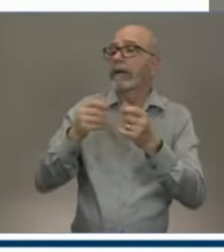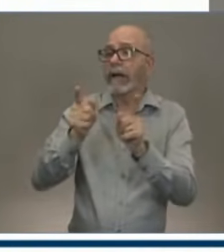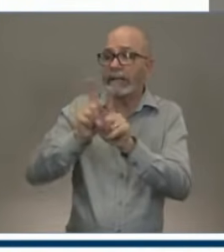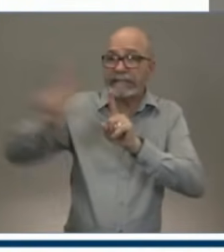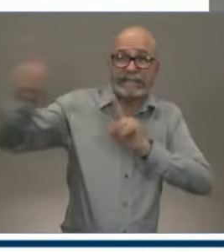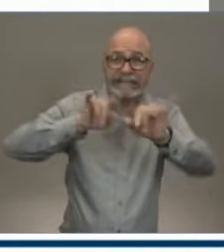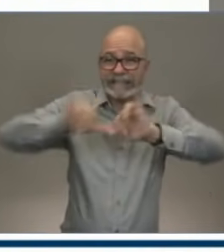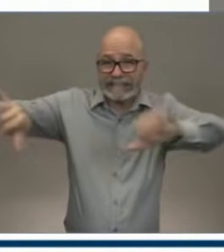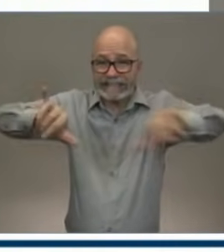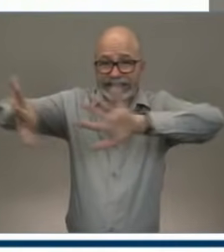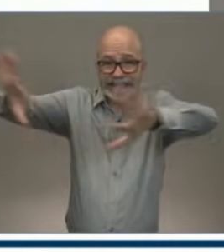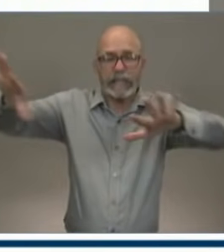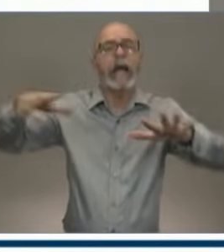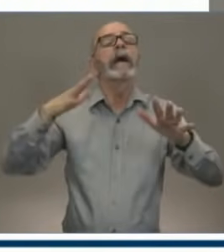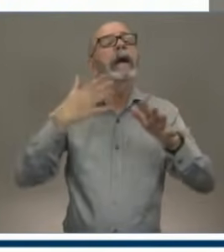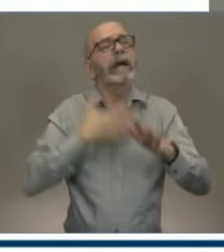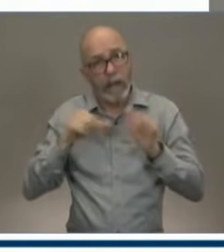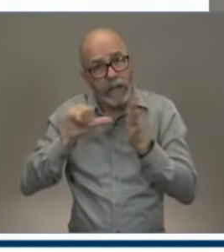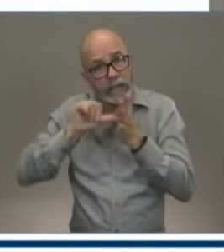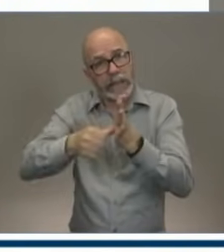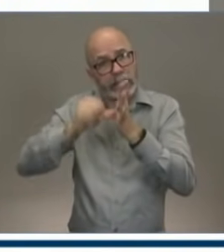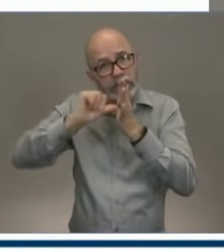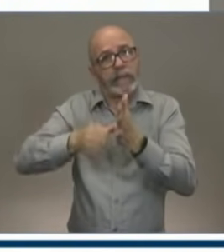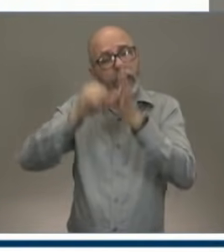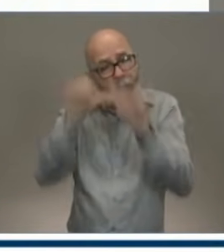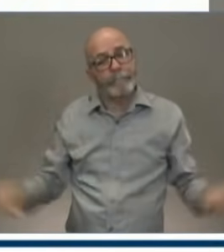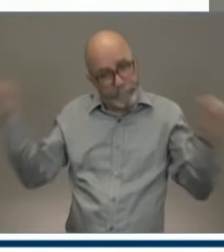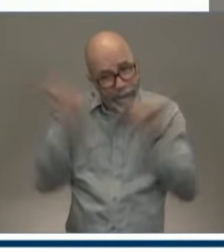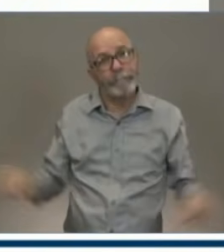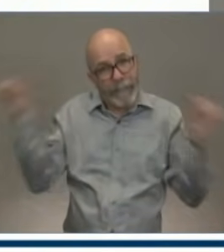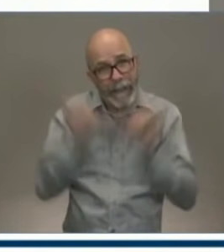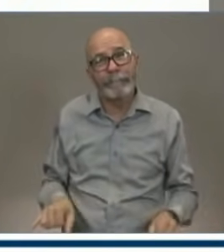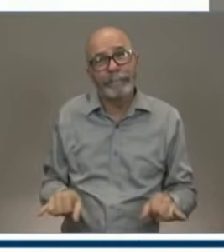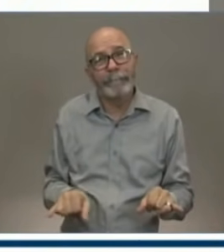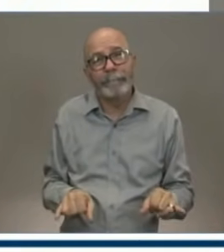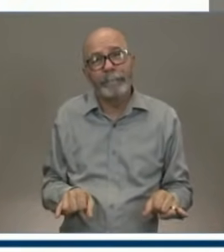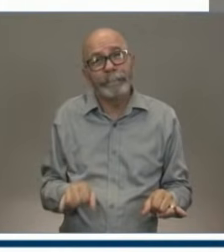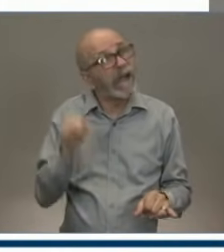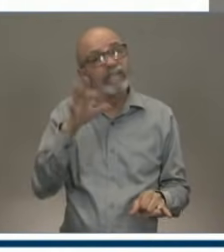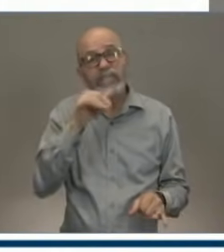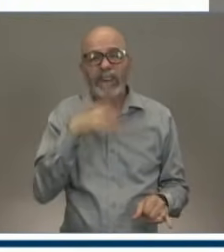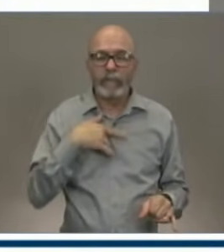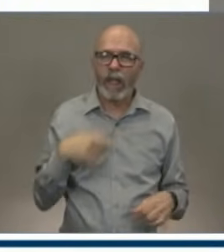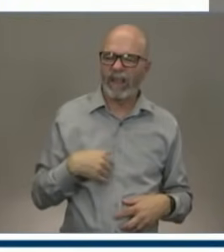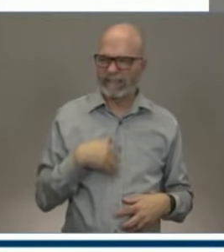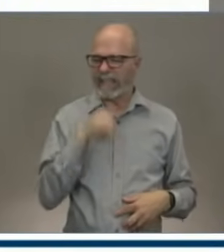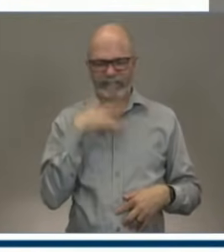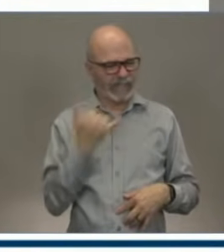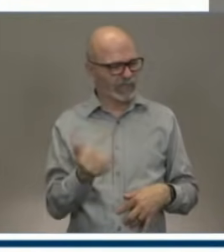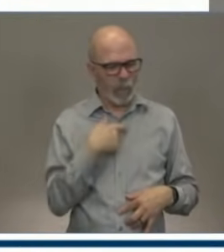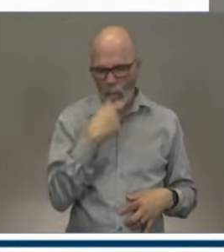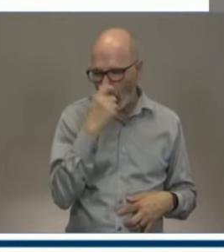distance, wearing your mask where it's required. If you're feeling unwell, stay home. Keeping your social activities small